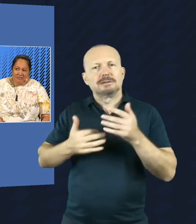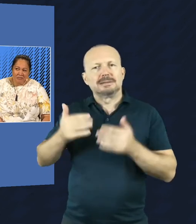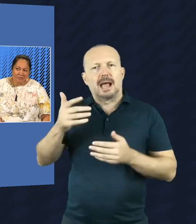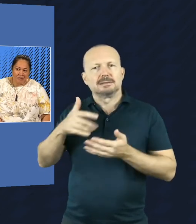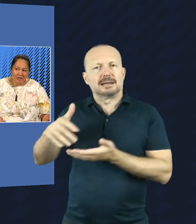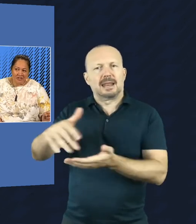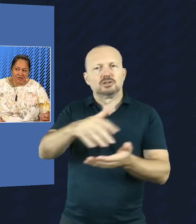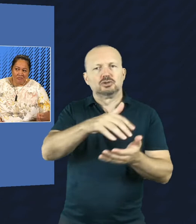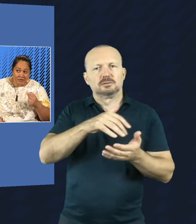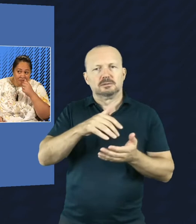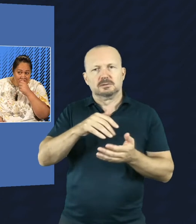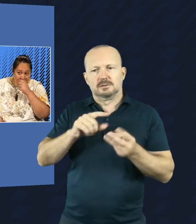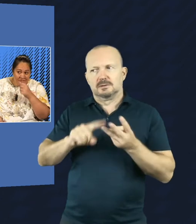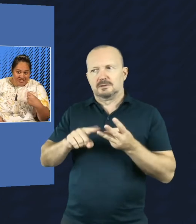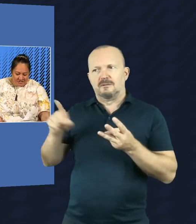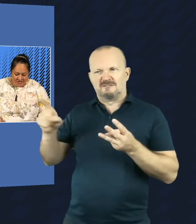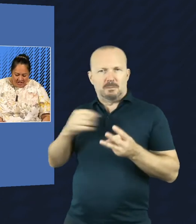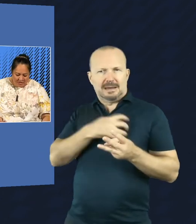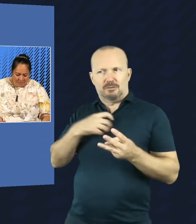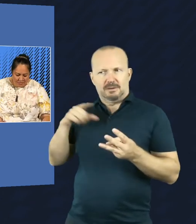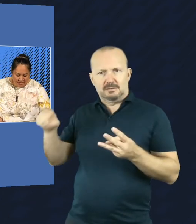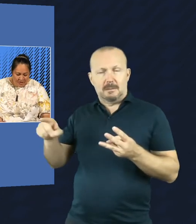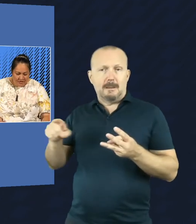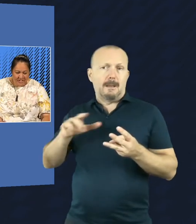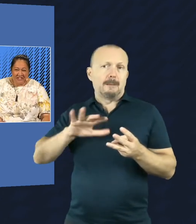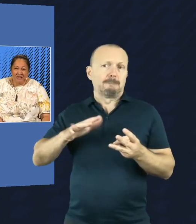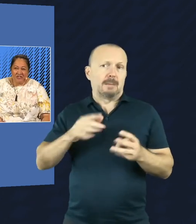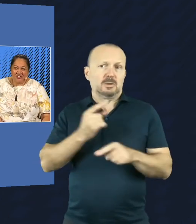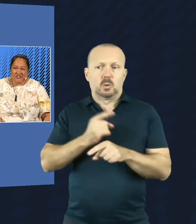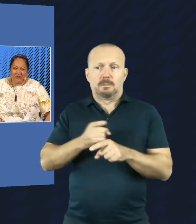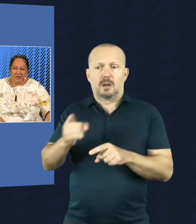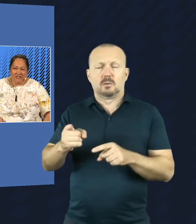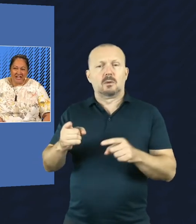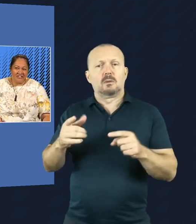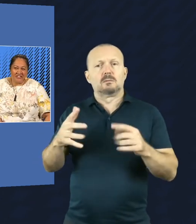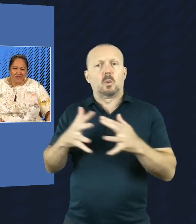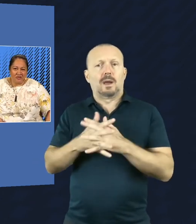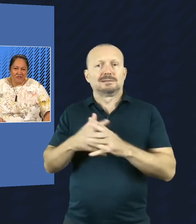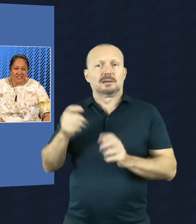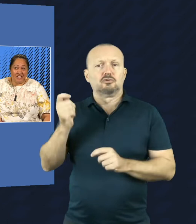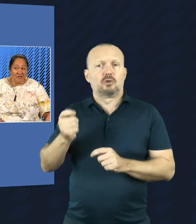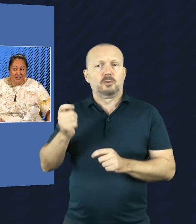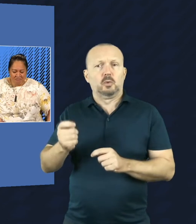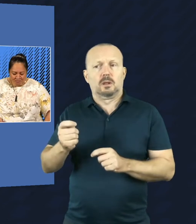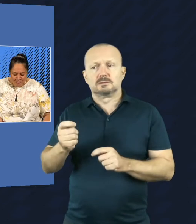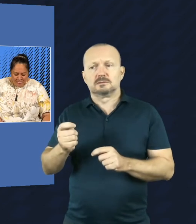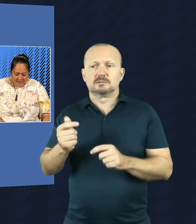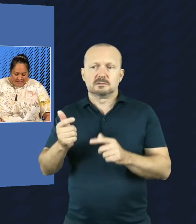and then maybe a bit about the tribunal's recent, I'll say, conclusions on data and digital as